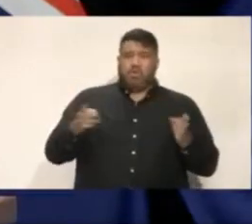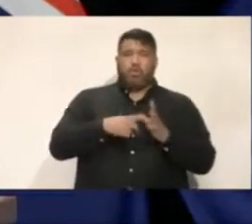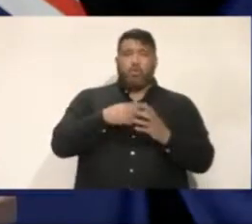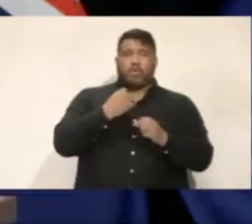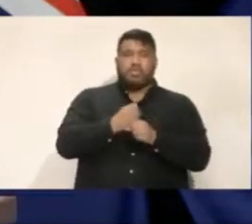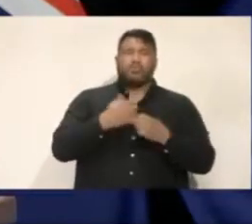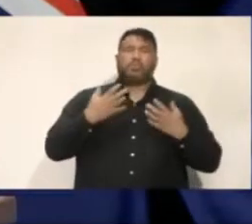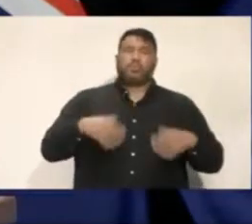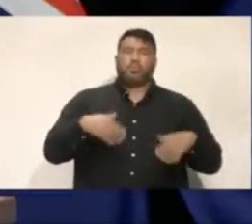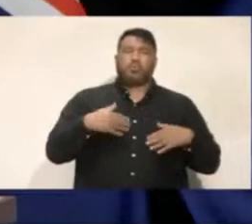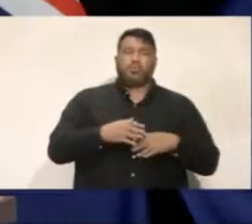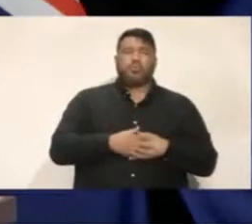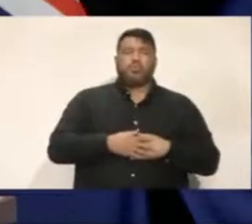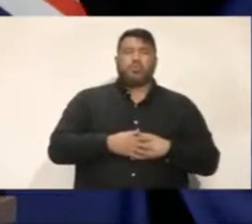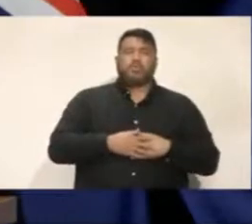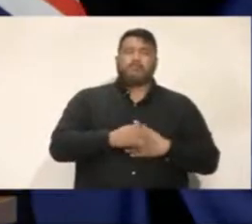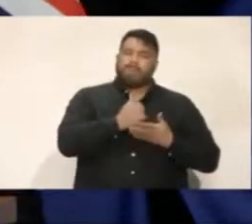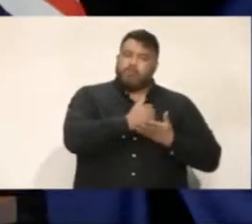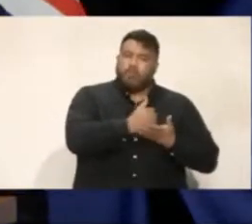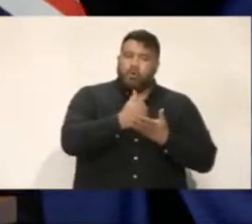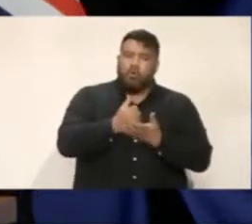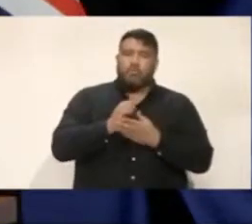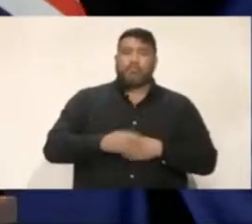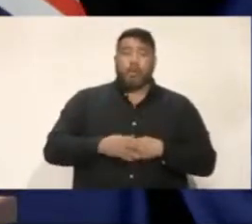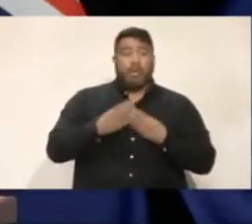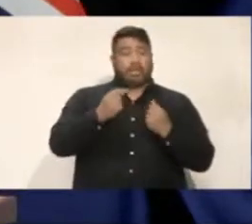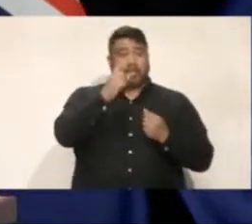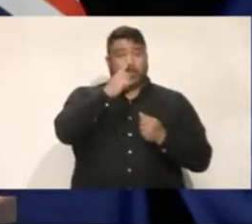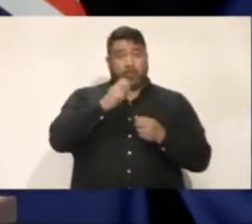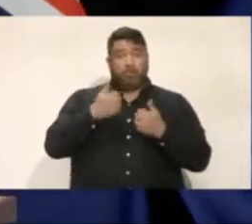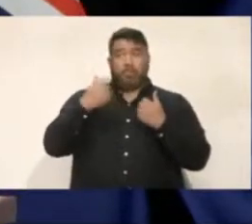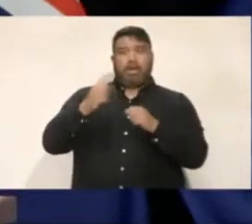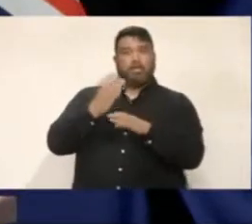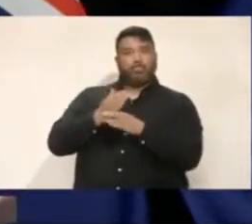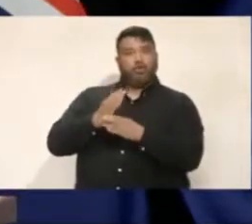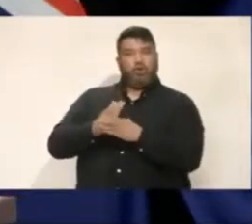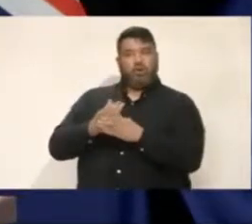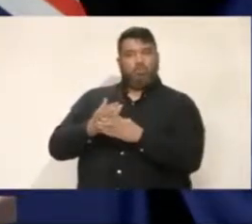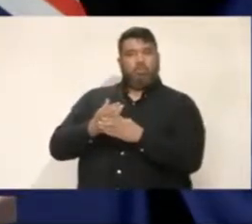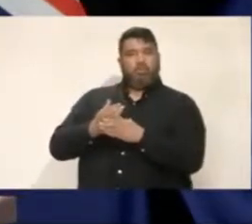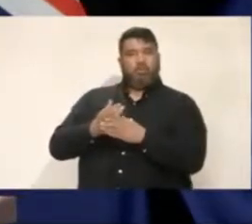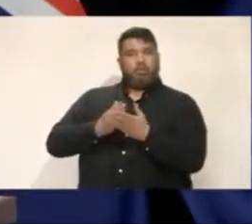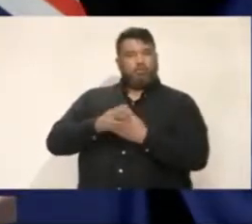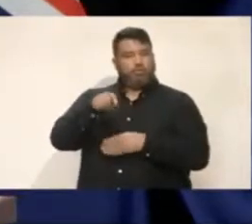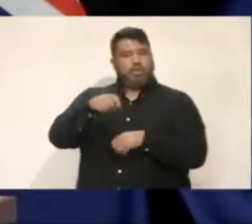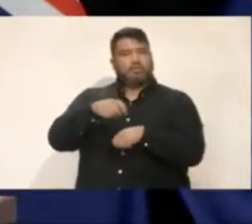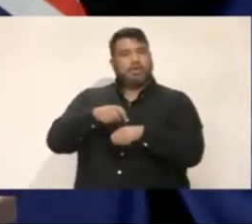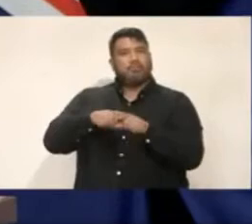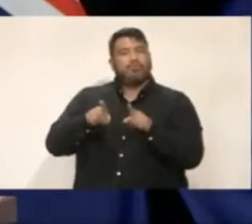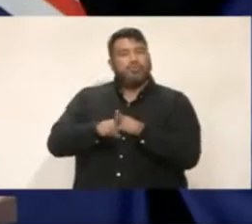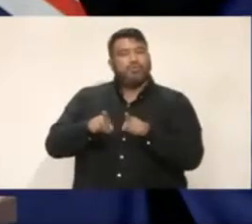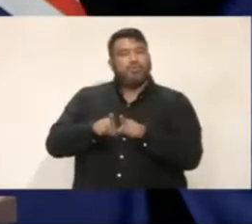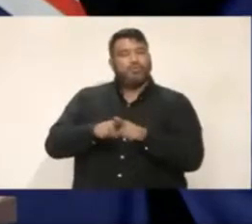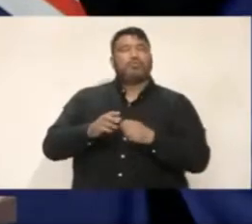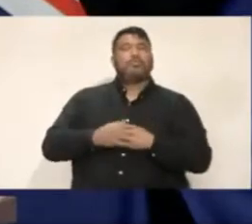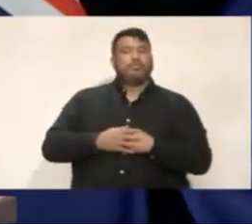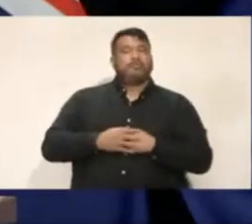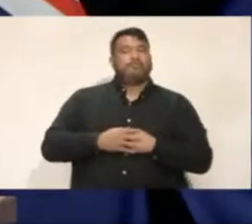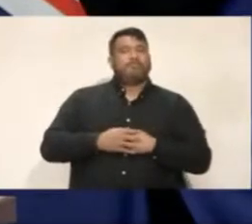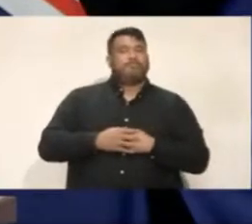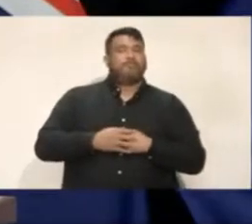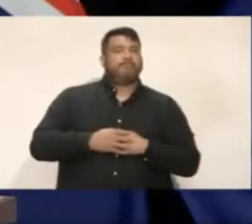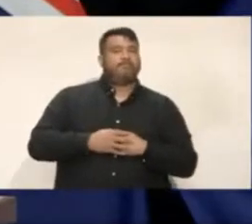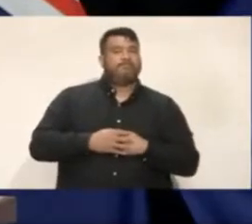time have moved off those benefits and into work during that period. But most importantly, we consider that the best